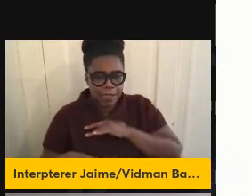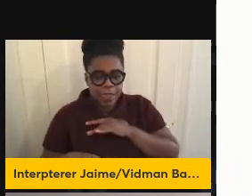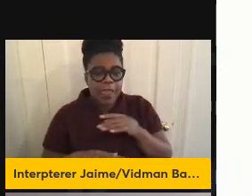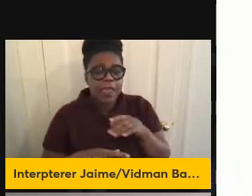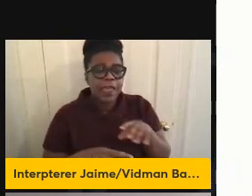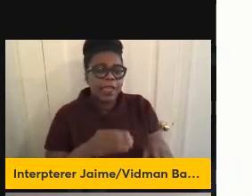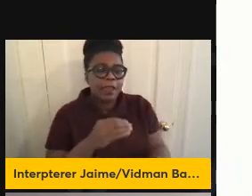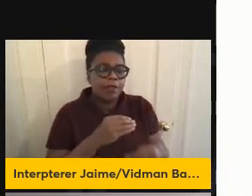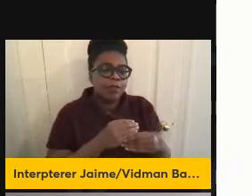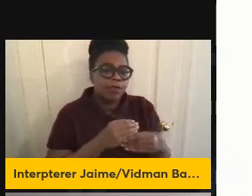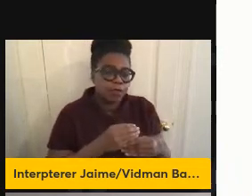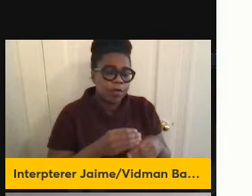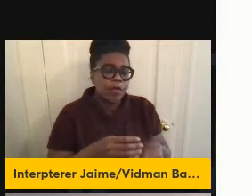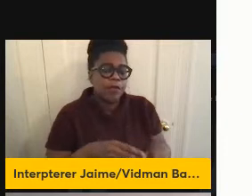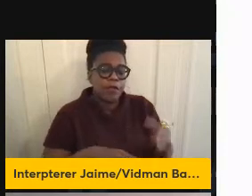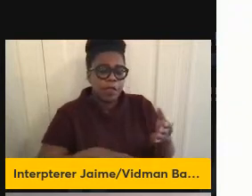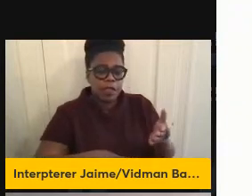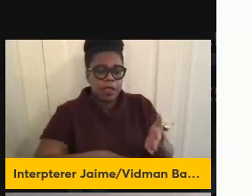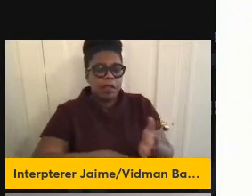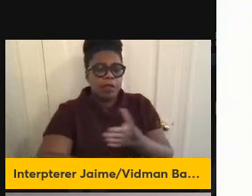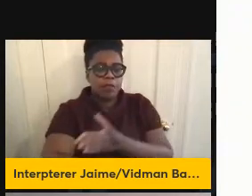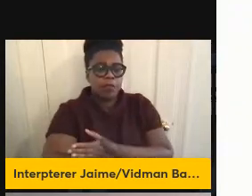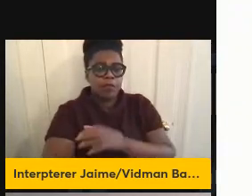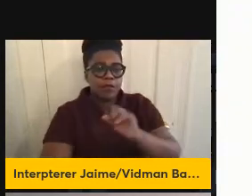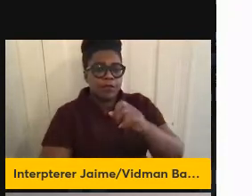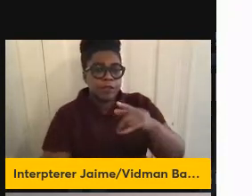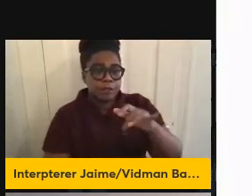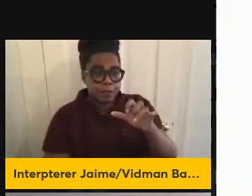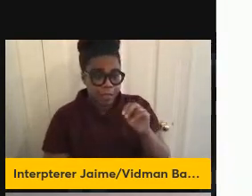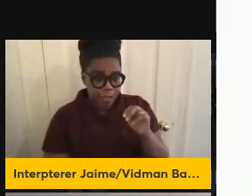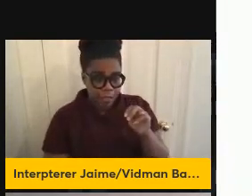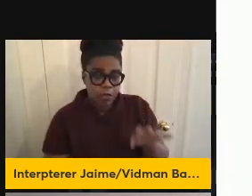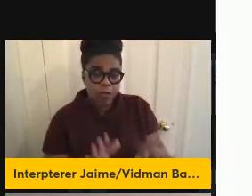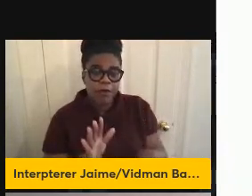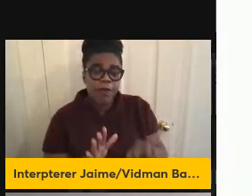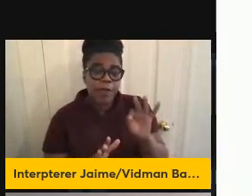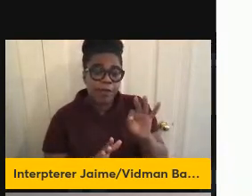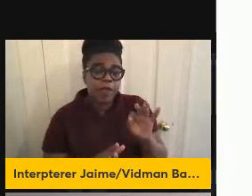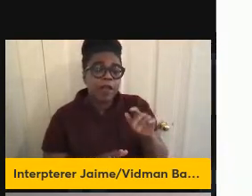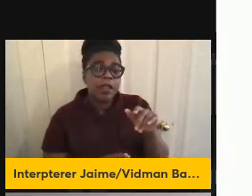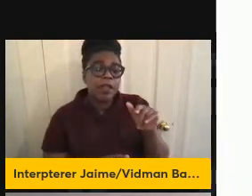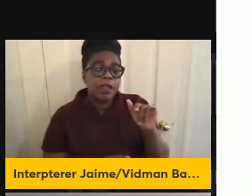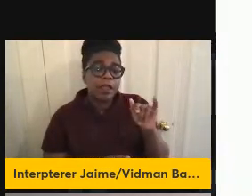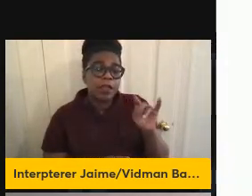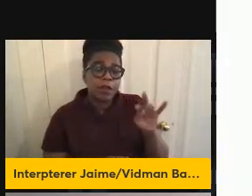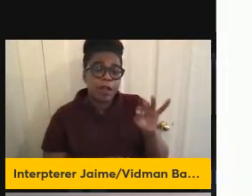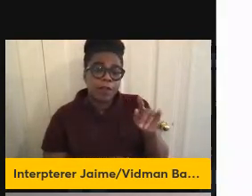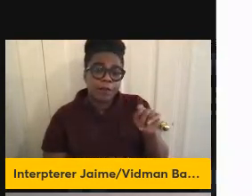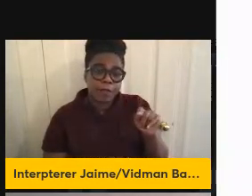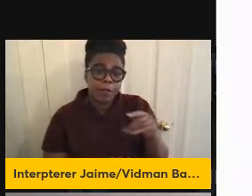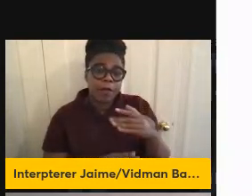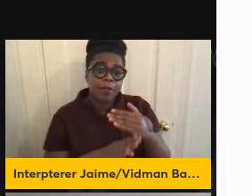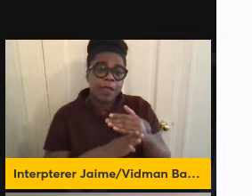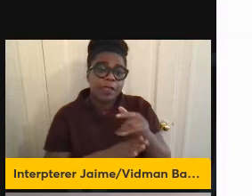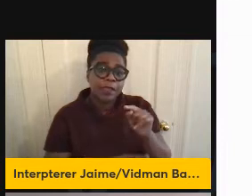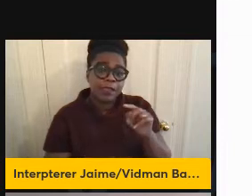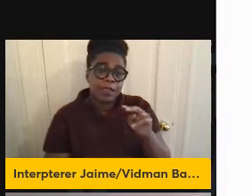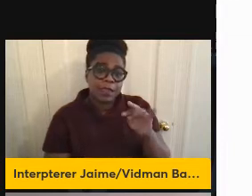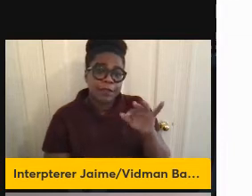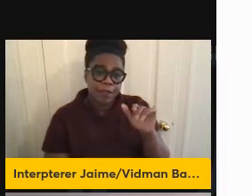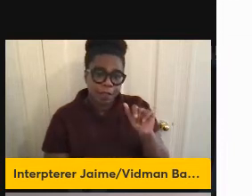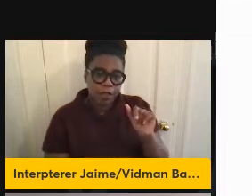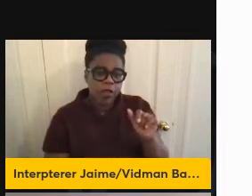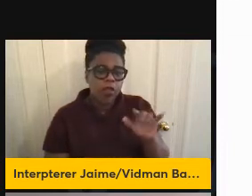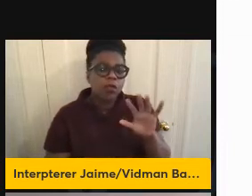spleen, leading us to believe that not only is engraftment improved by blocking TNF-alpha, but we are improving